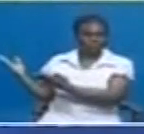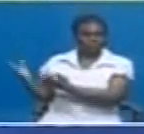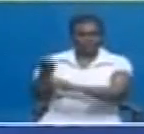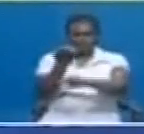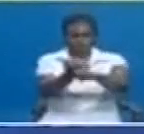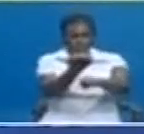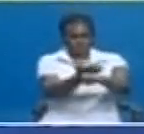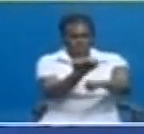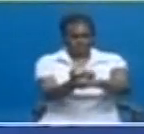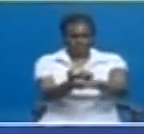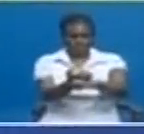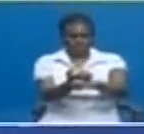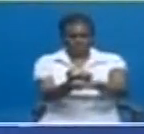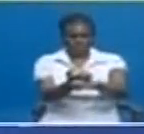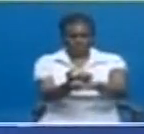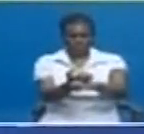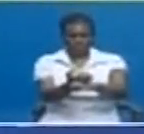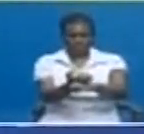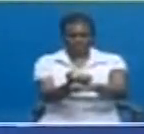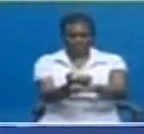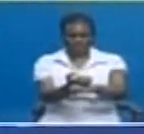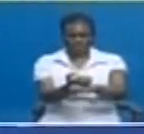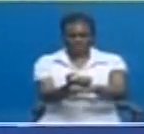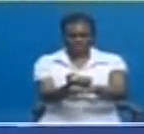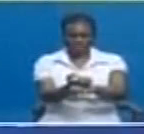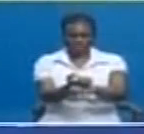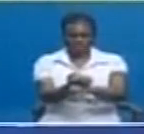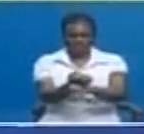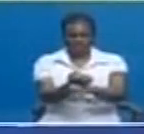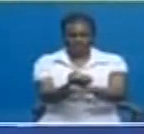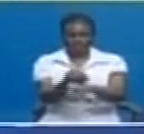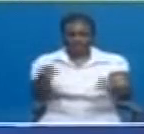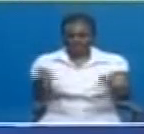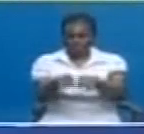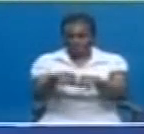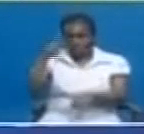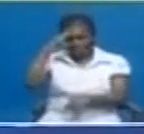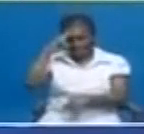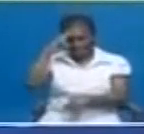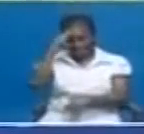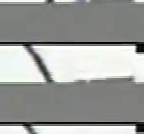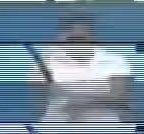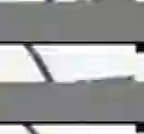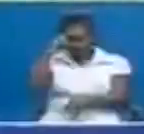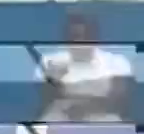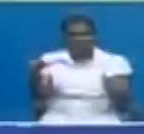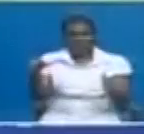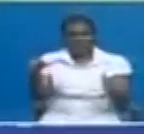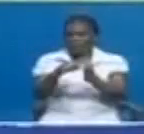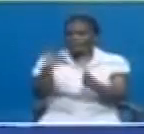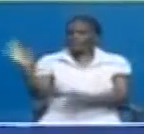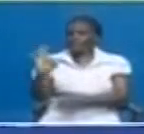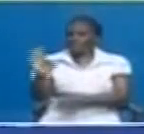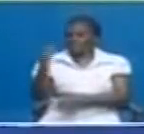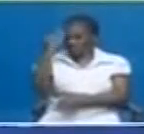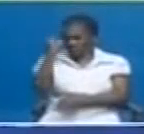these stones, these are inert, they will not react to the fertilizer. The reason why the problem with fertilizer is